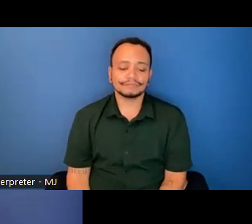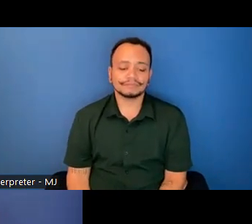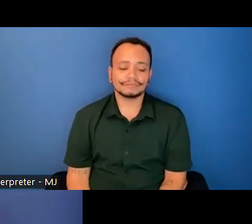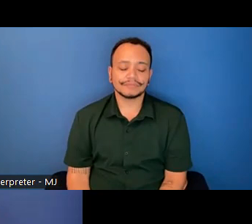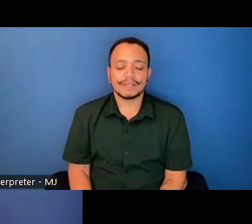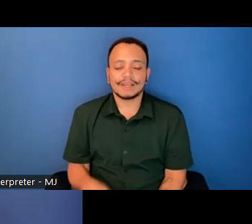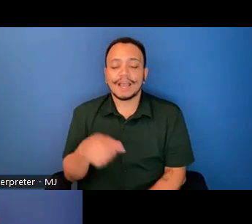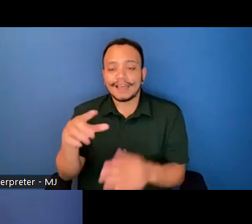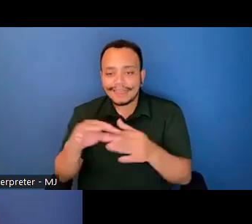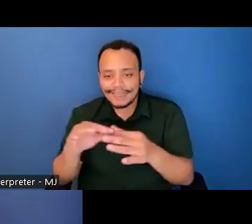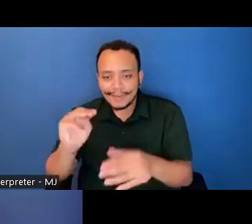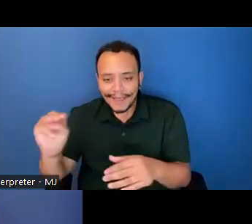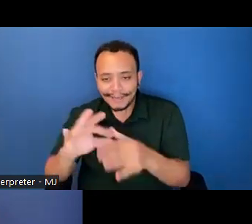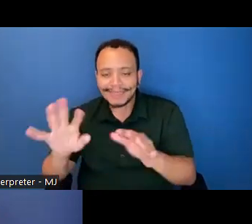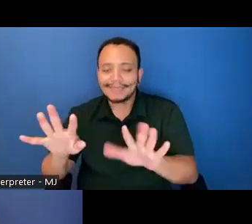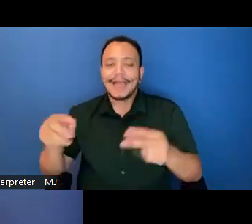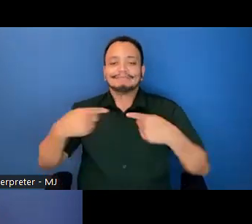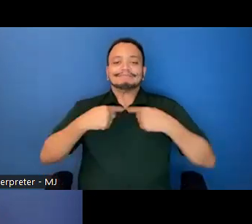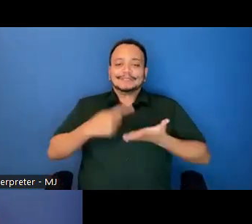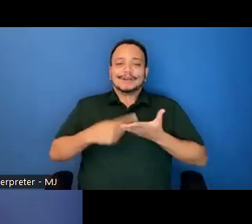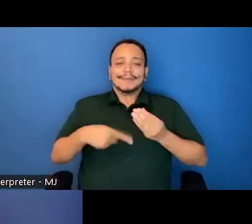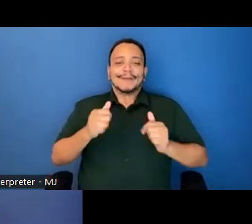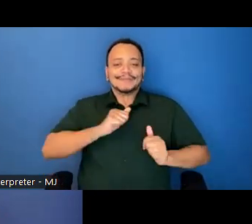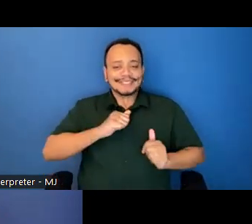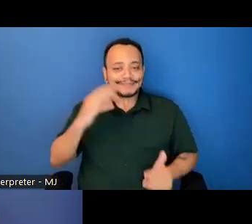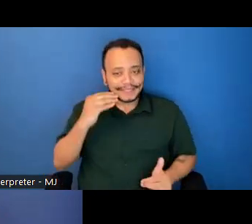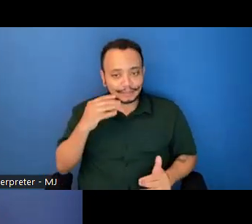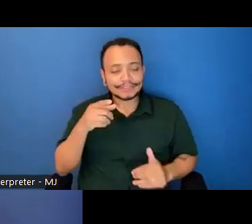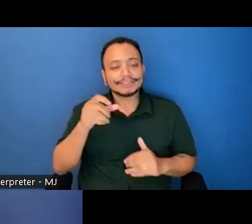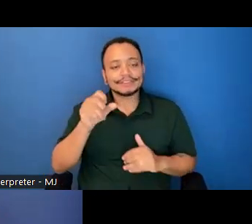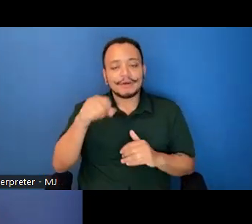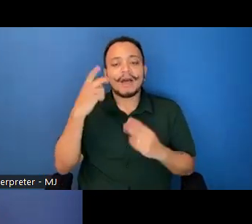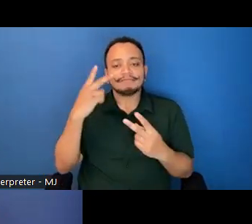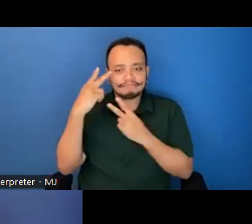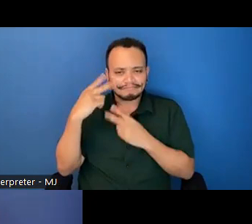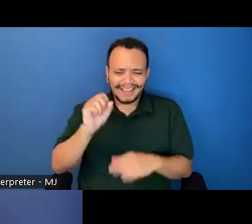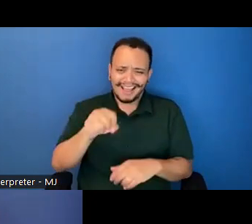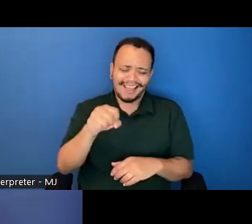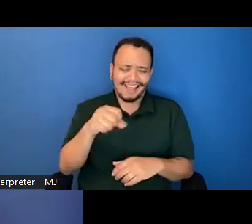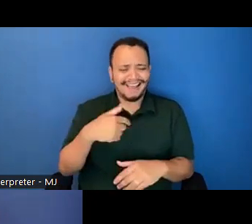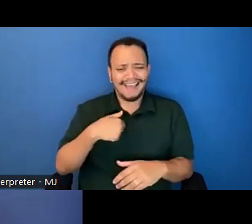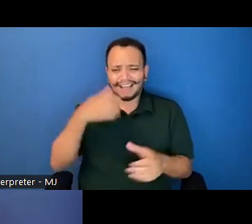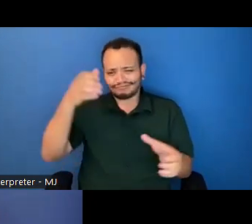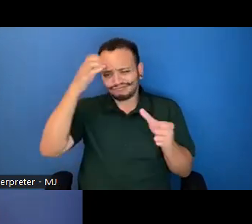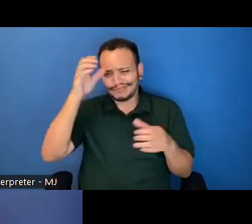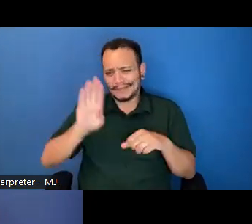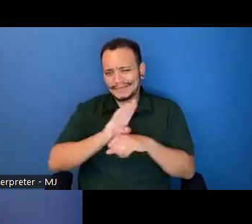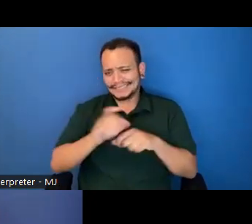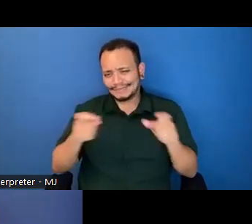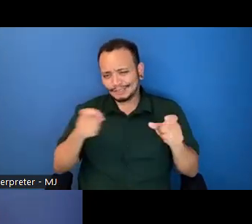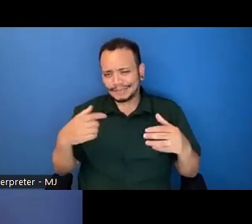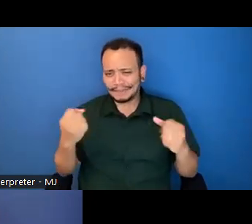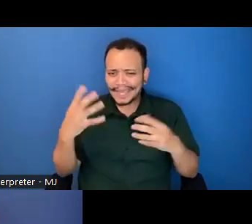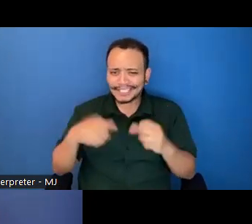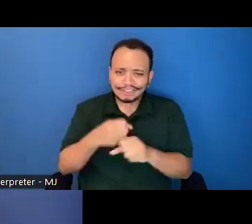myself. So for myself, I was like, of course I know business administration. I've been doing this for many,